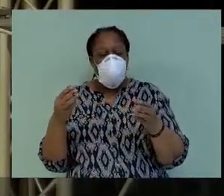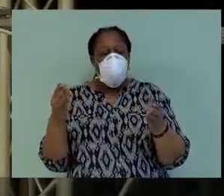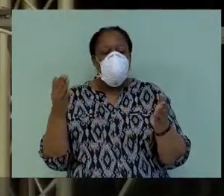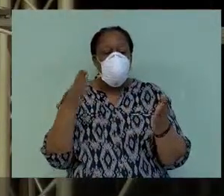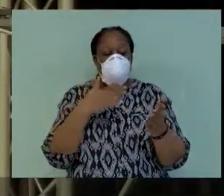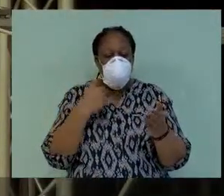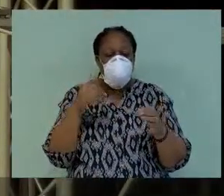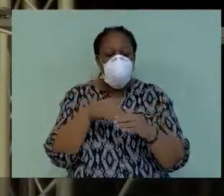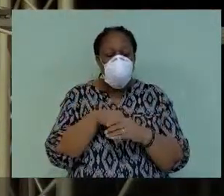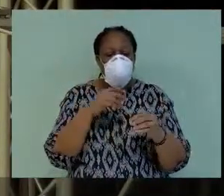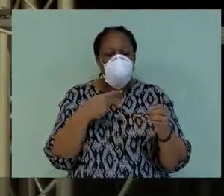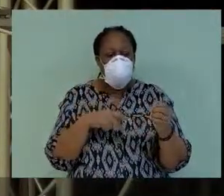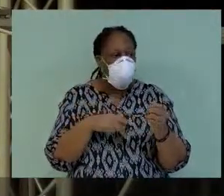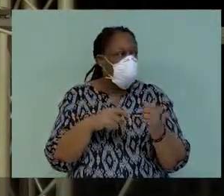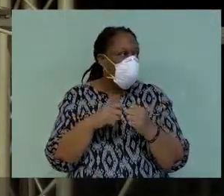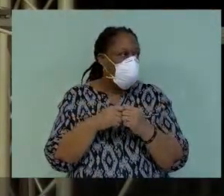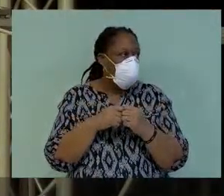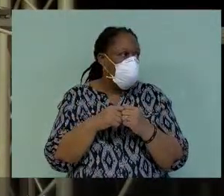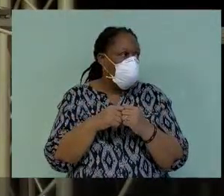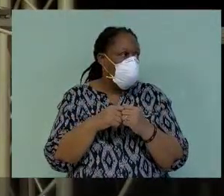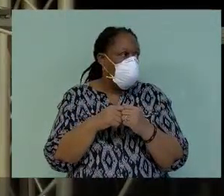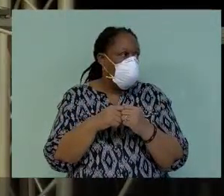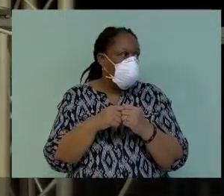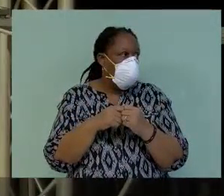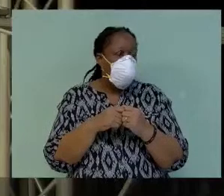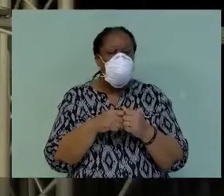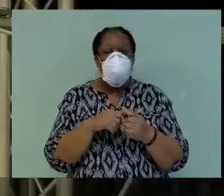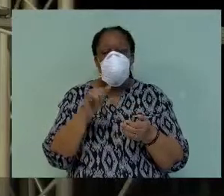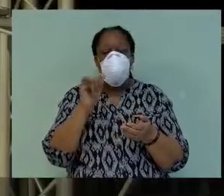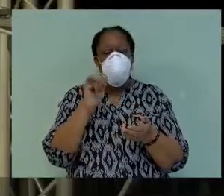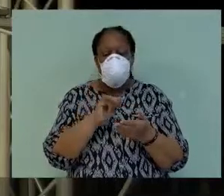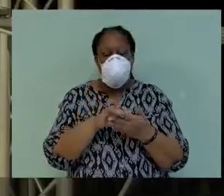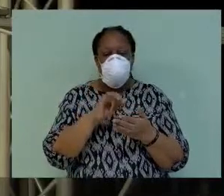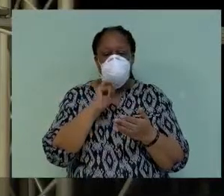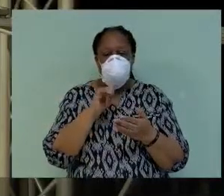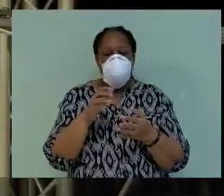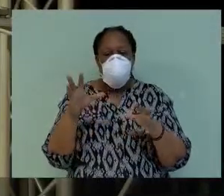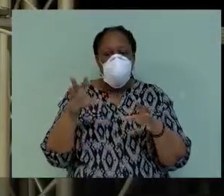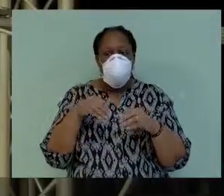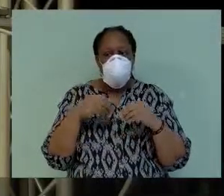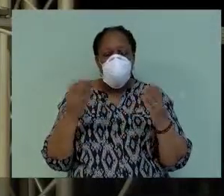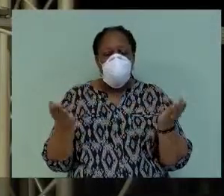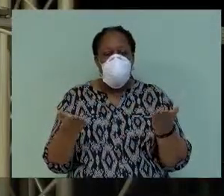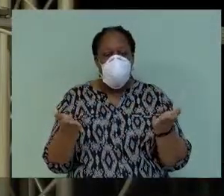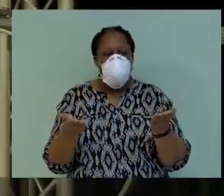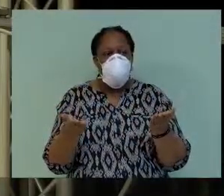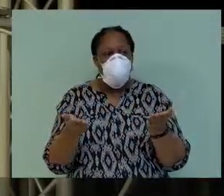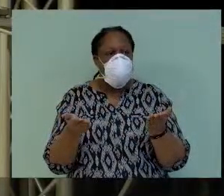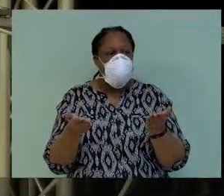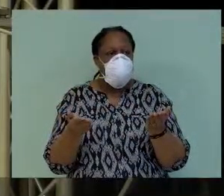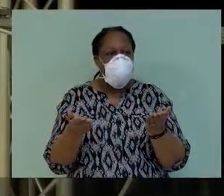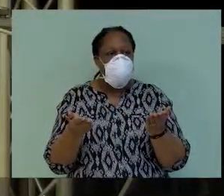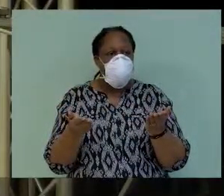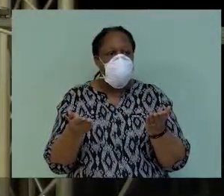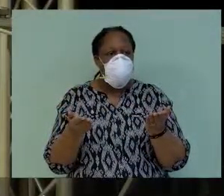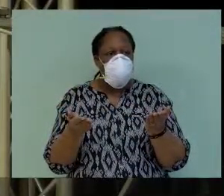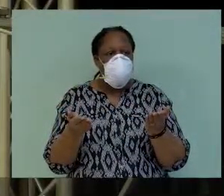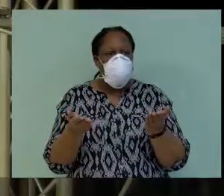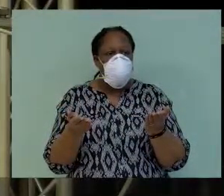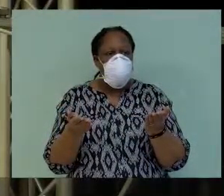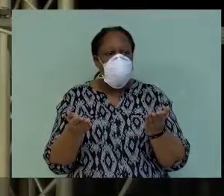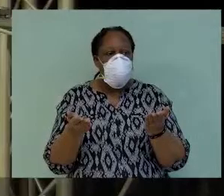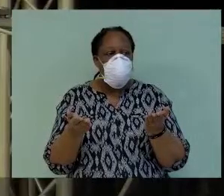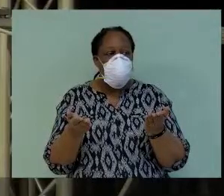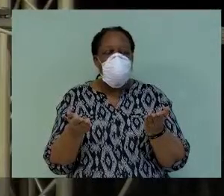Kitts and Nevis, that modality will not be accepted here, because that would mean then that LIAT is operating a commercial pick-up